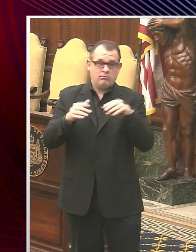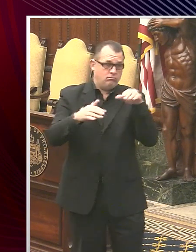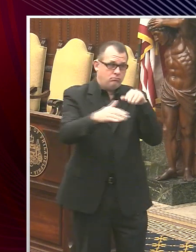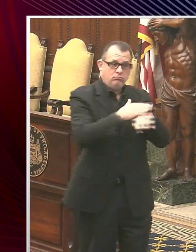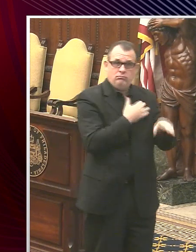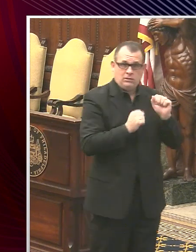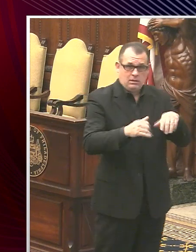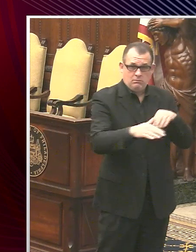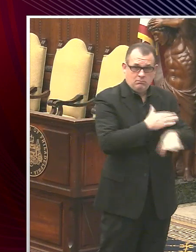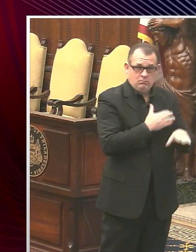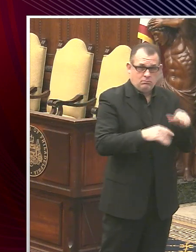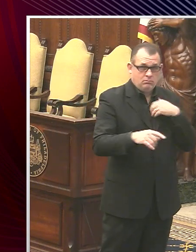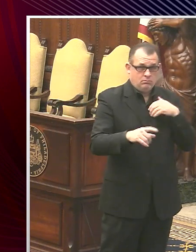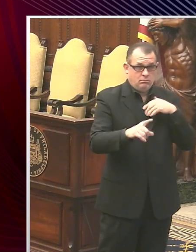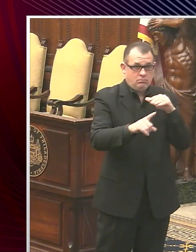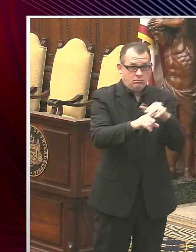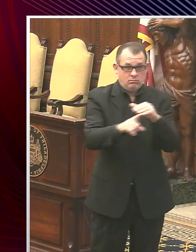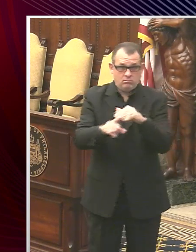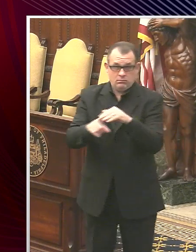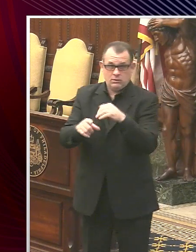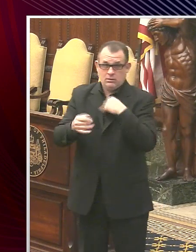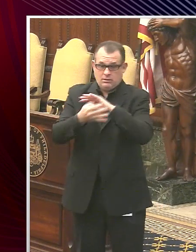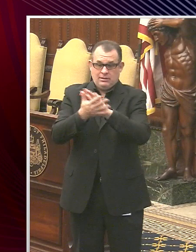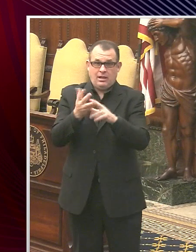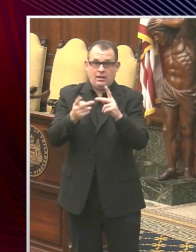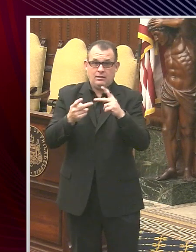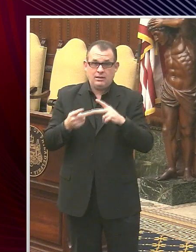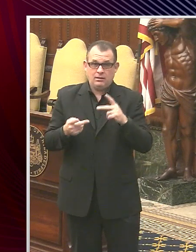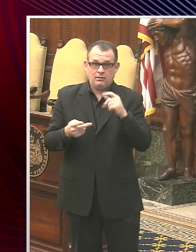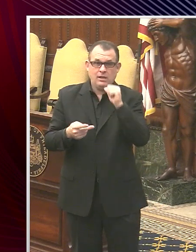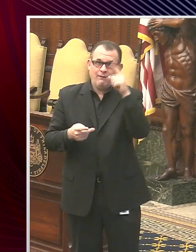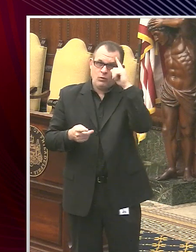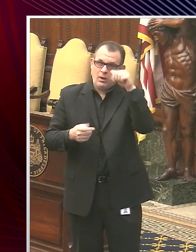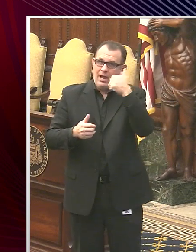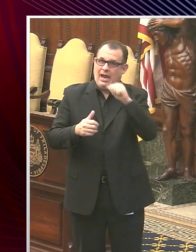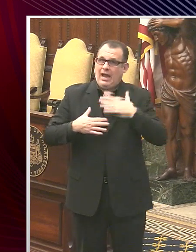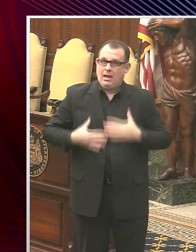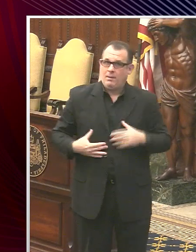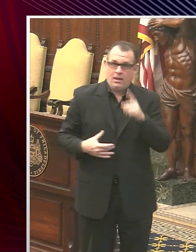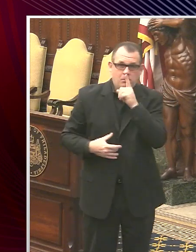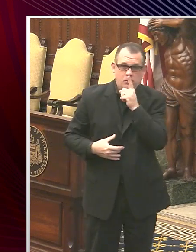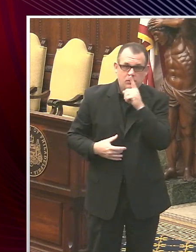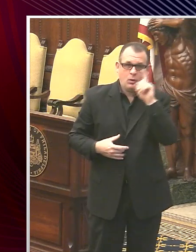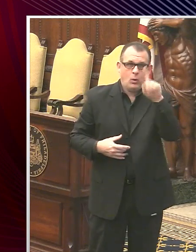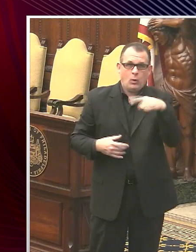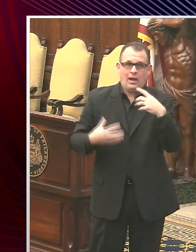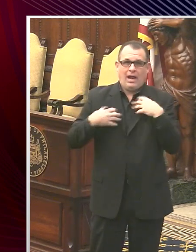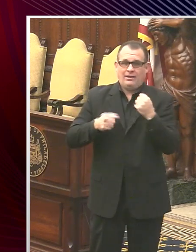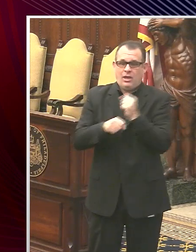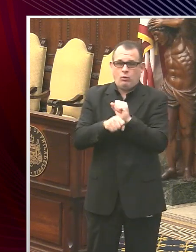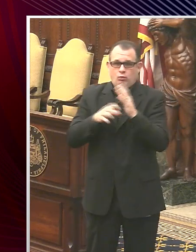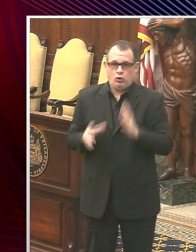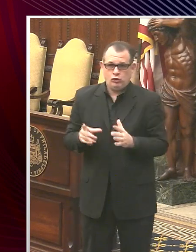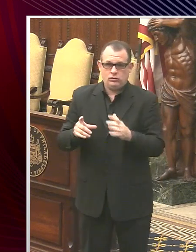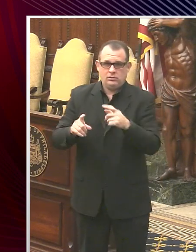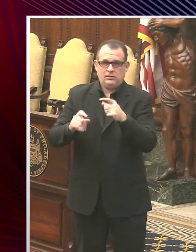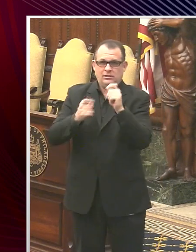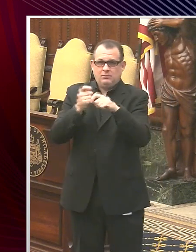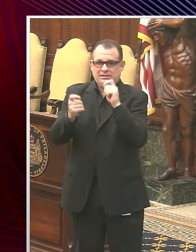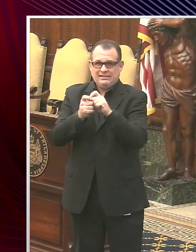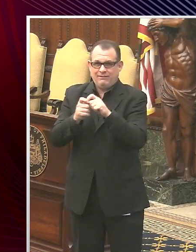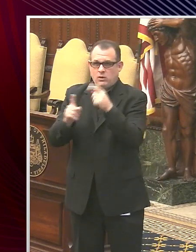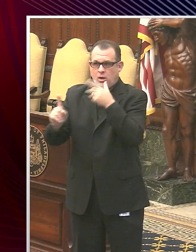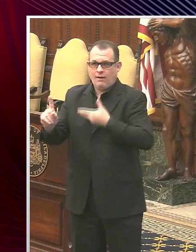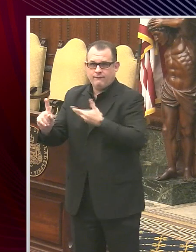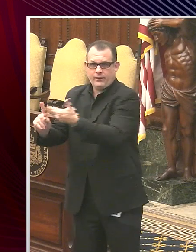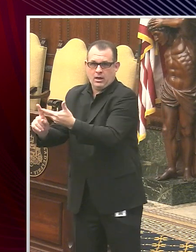sure everybody understands. These sites are not for anyone other than healthcare workers who have specifically been invited and who have appointments